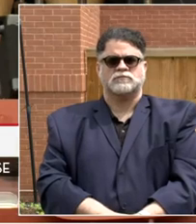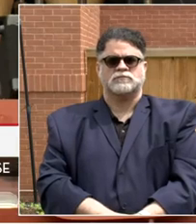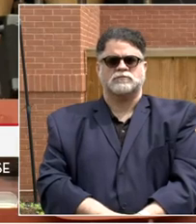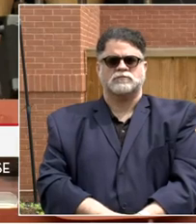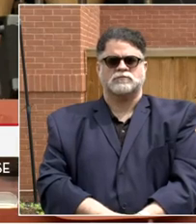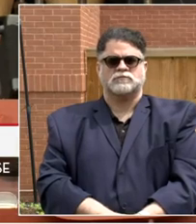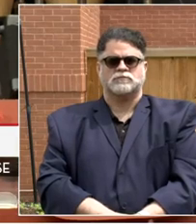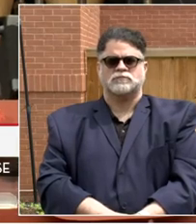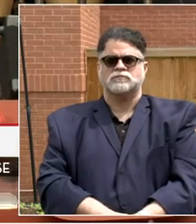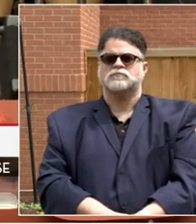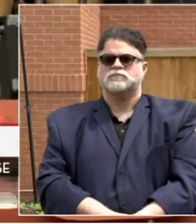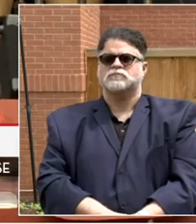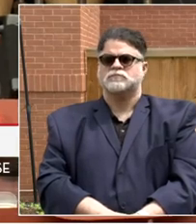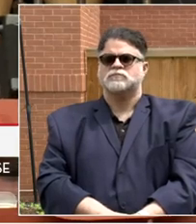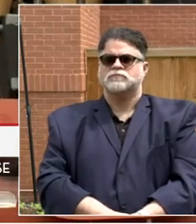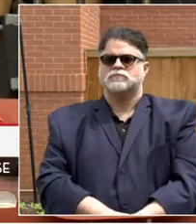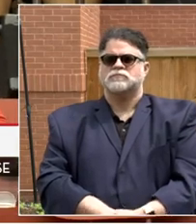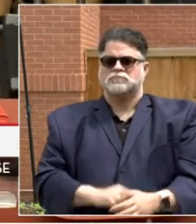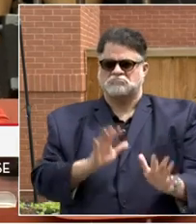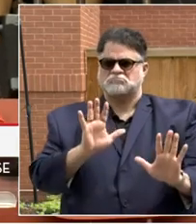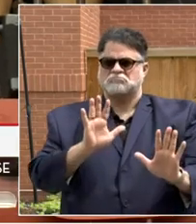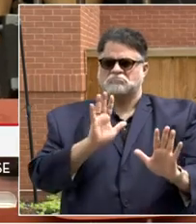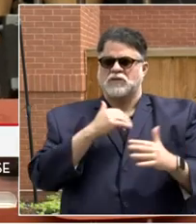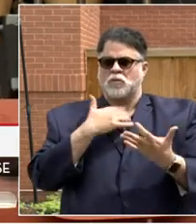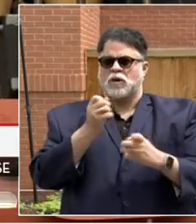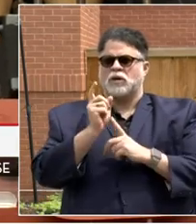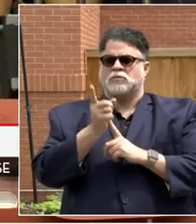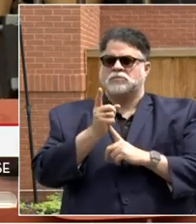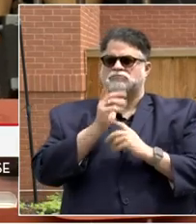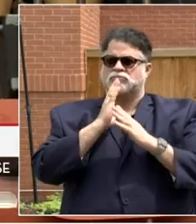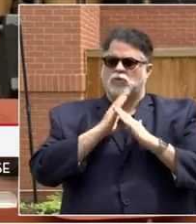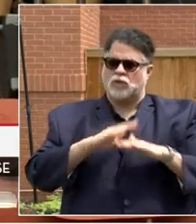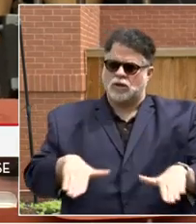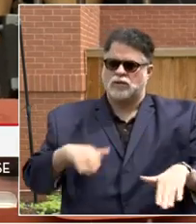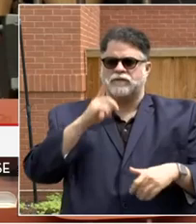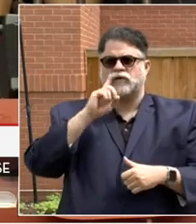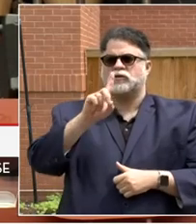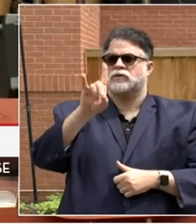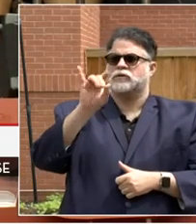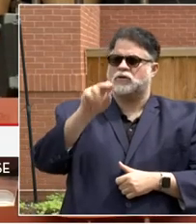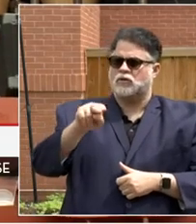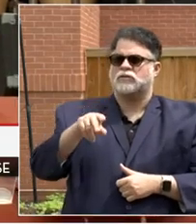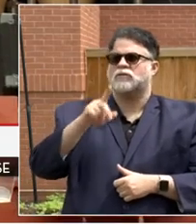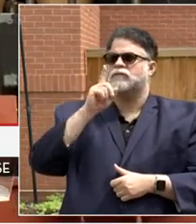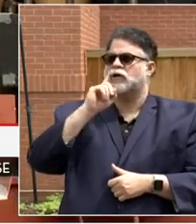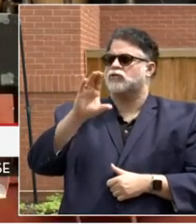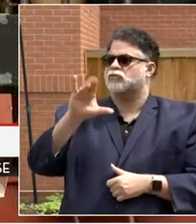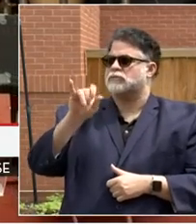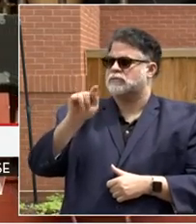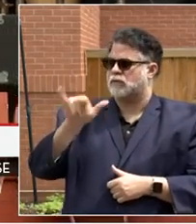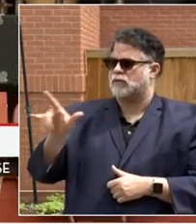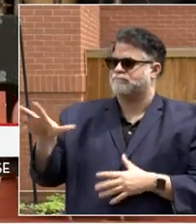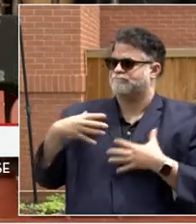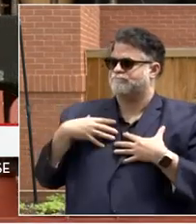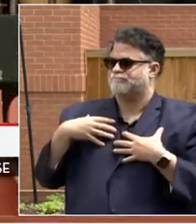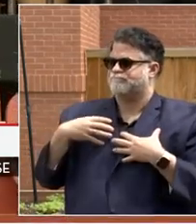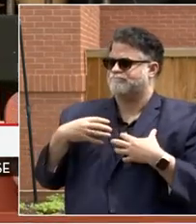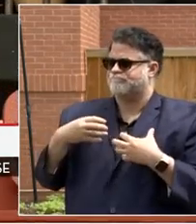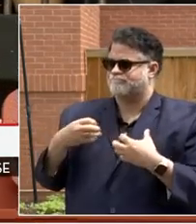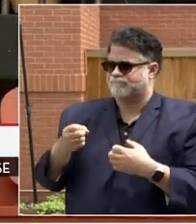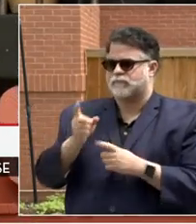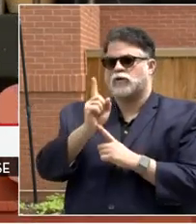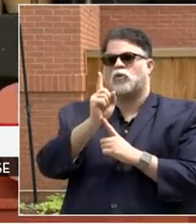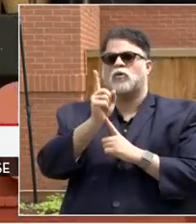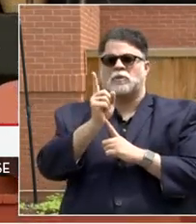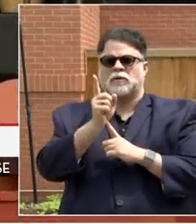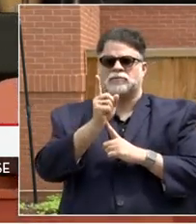Let's have a moment of silence and prayer for Davon and Crystal and their healing and comfort.